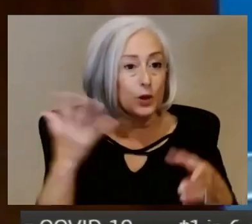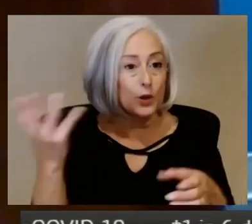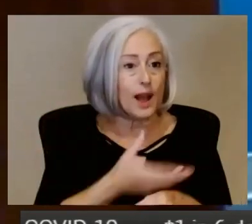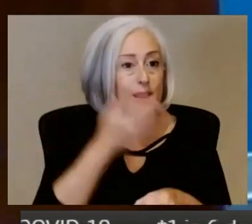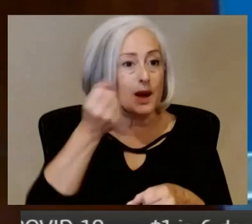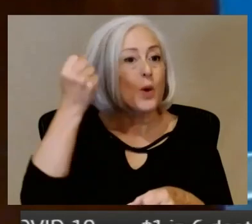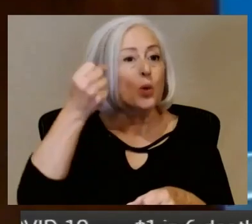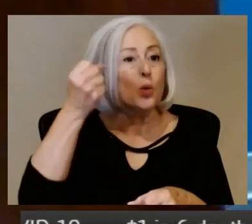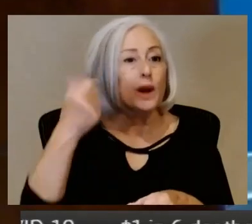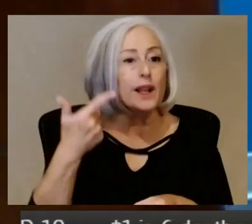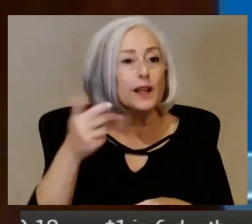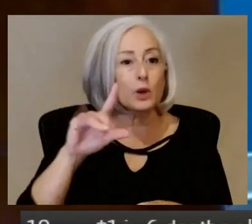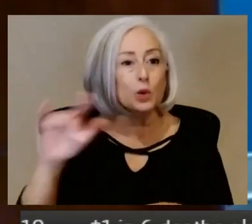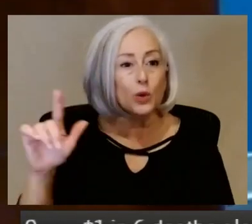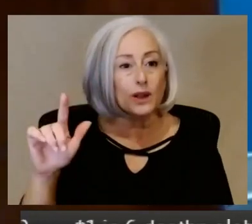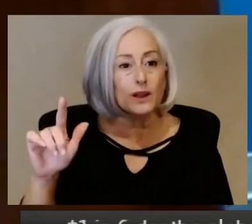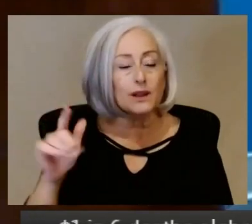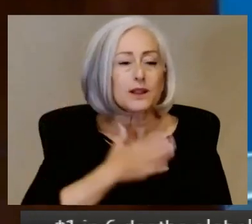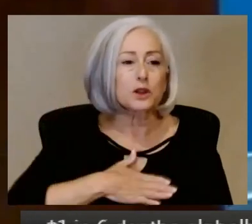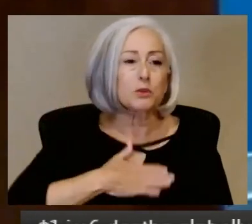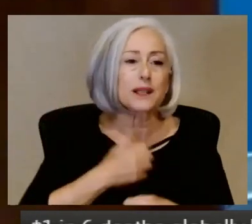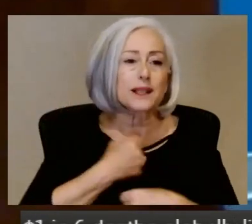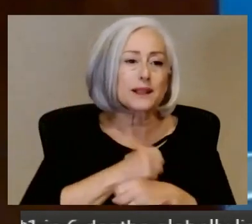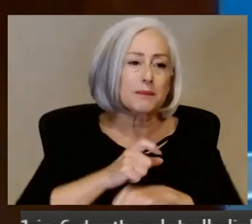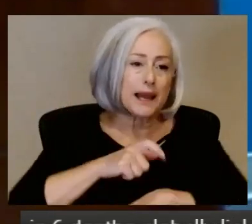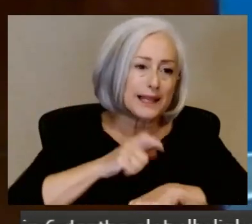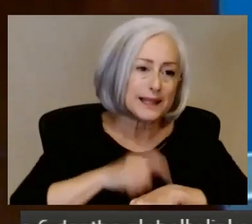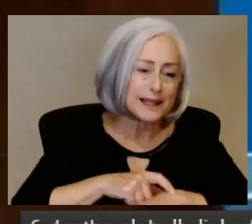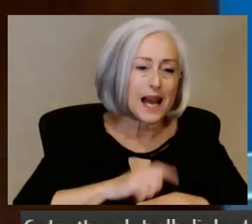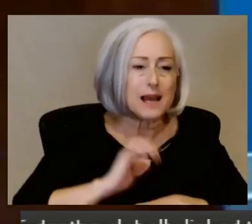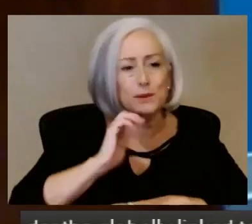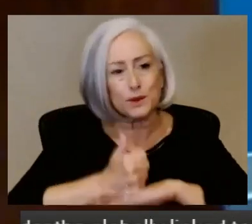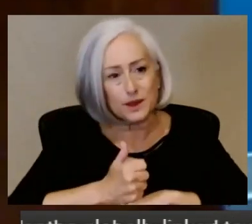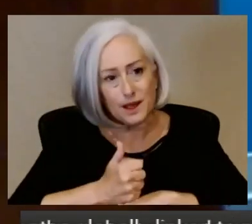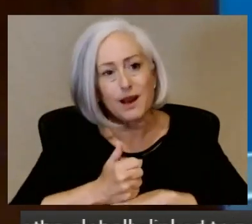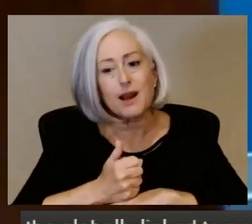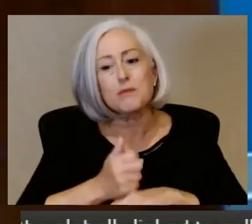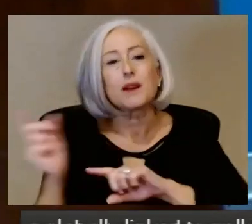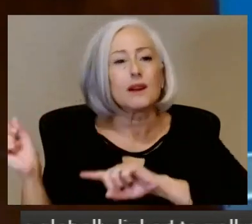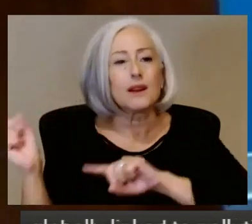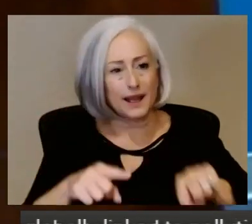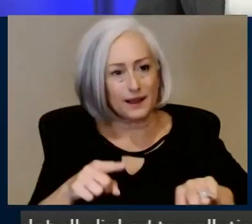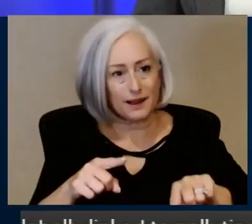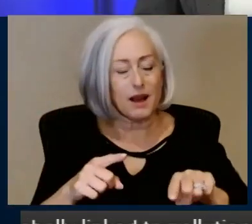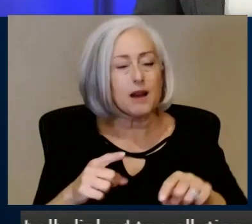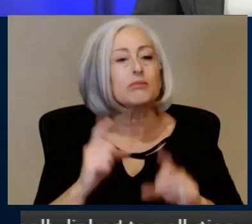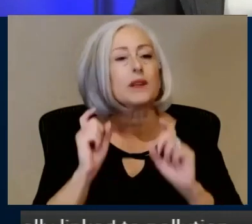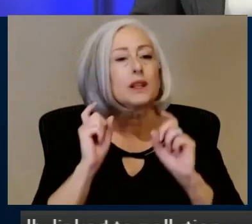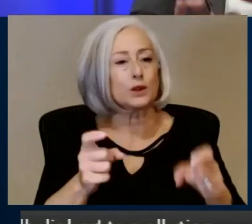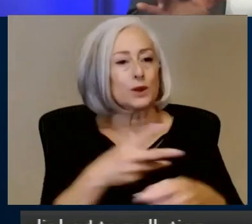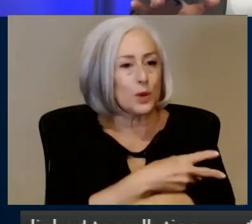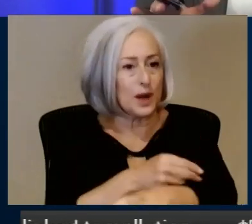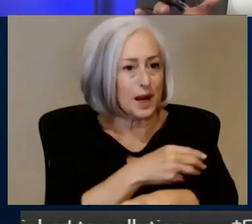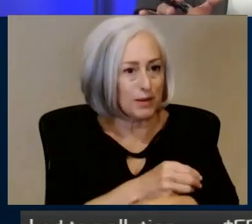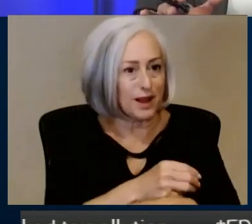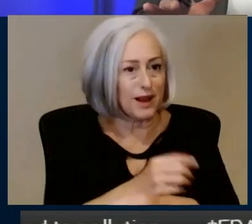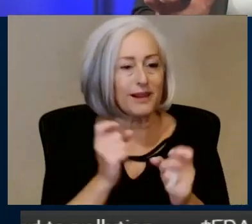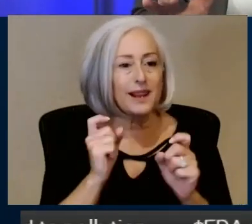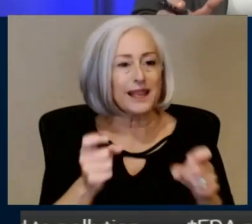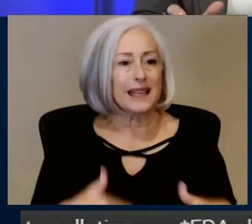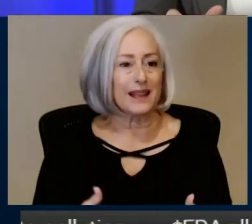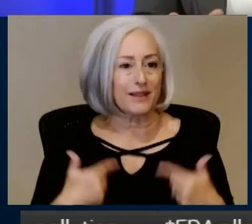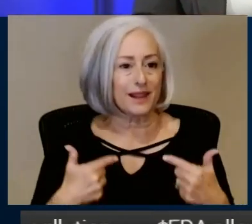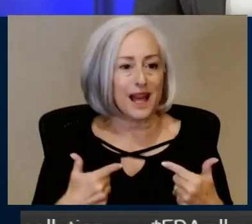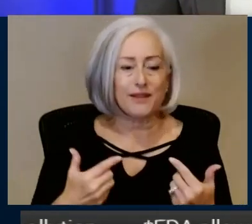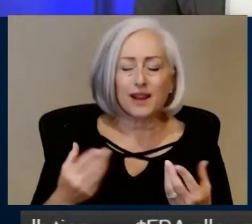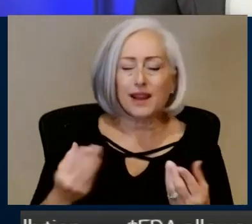holiday plans to schedule a blood donation and come in and share the gift of life. Let's encourage people even more. Tell them how easy it is and how quick